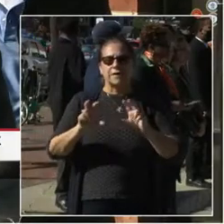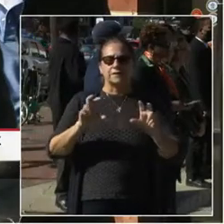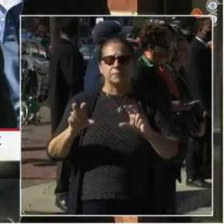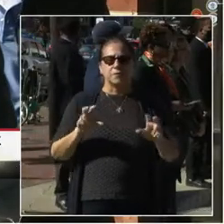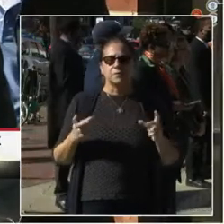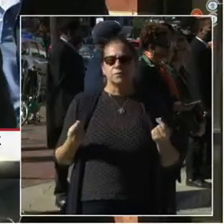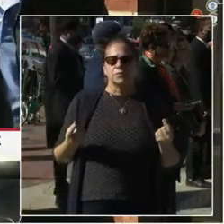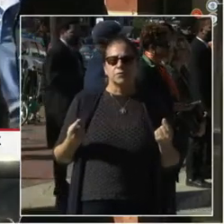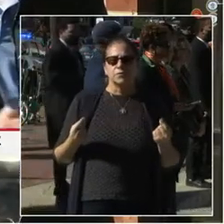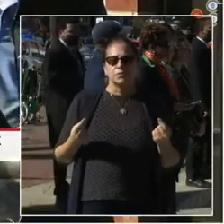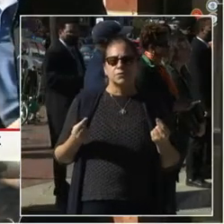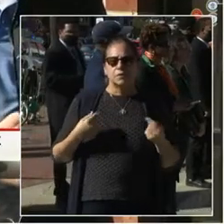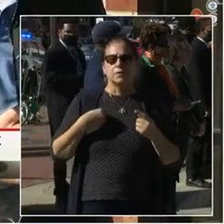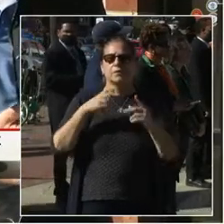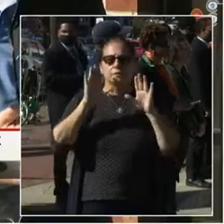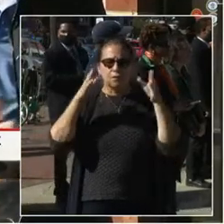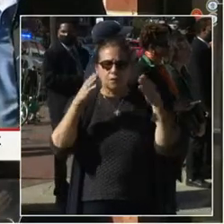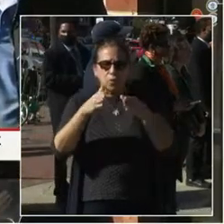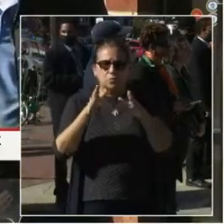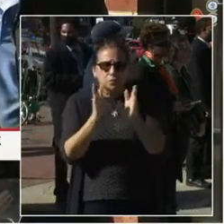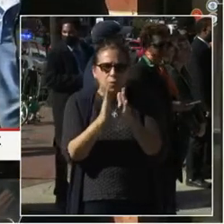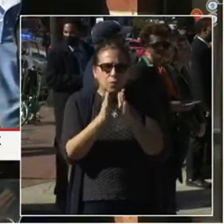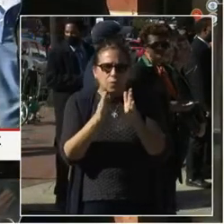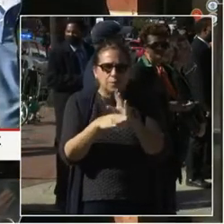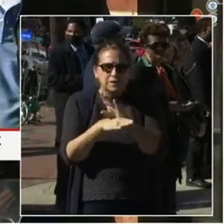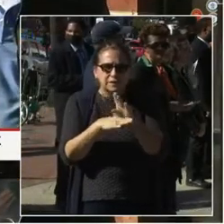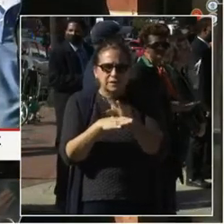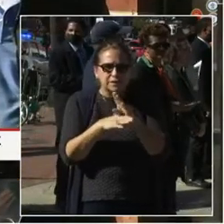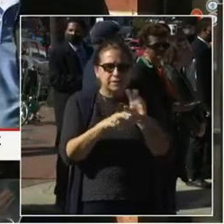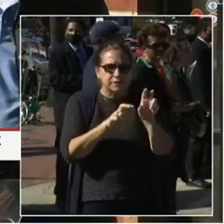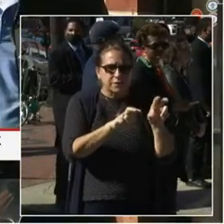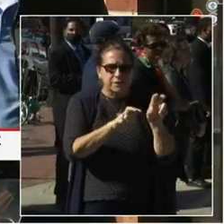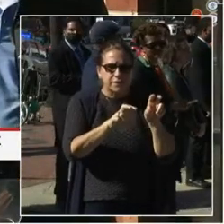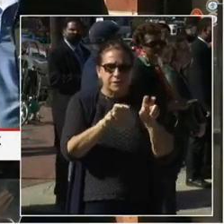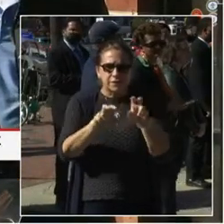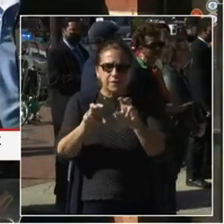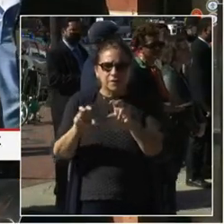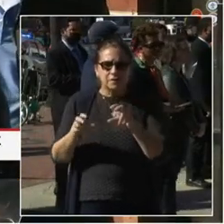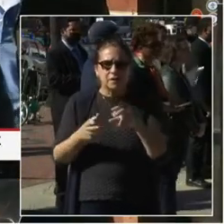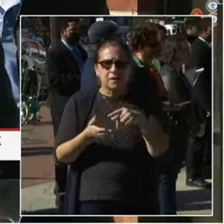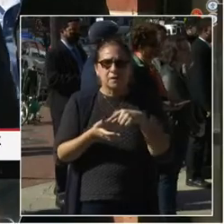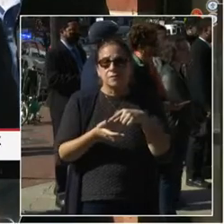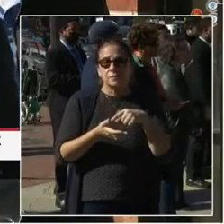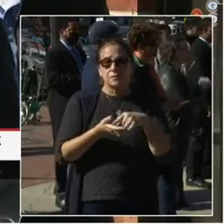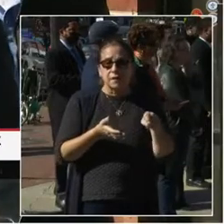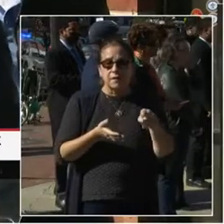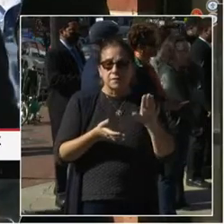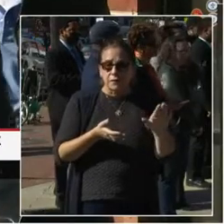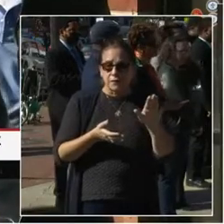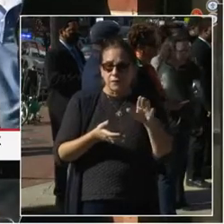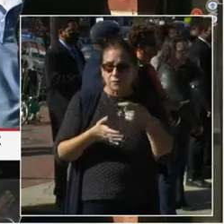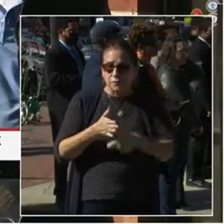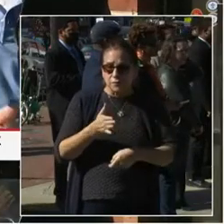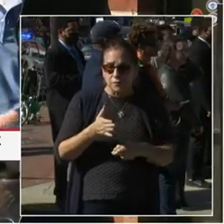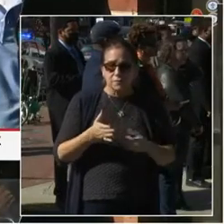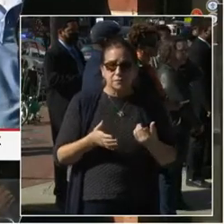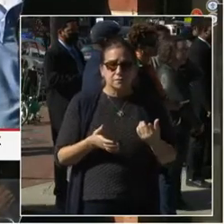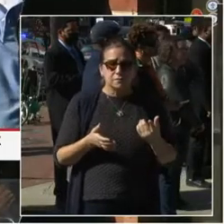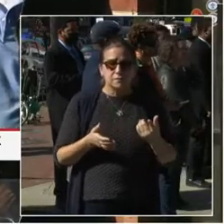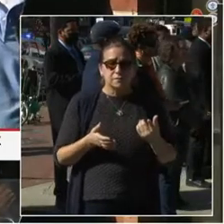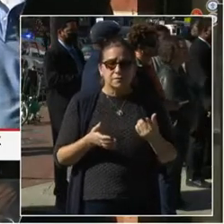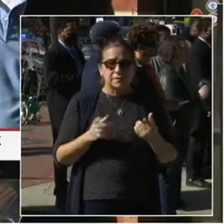this platform by paying all the fees that it would normally to apply to be on it. So DC residents, what you have to do is go check out